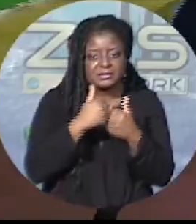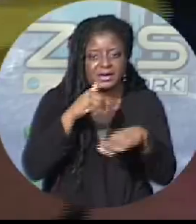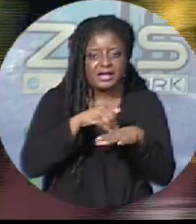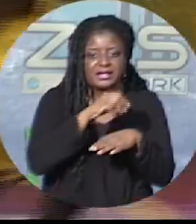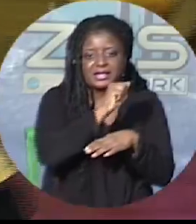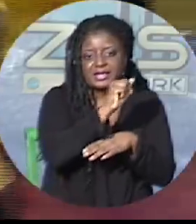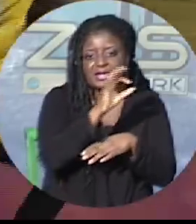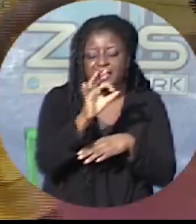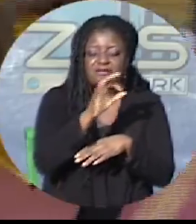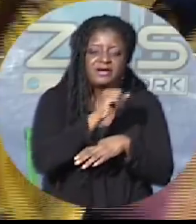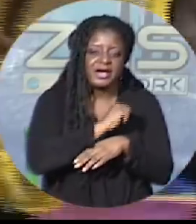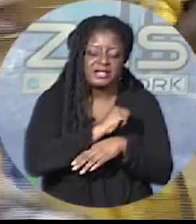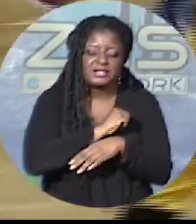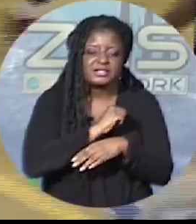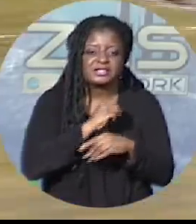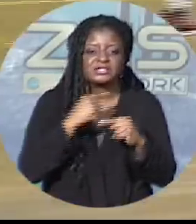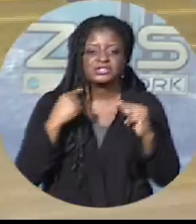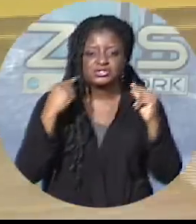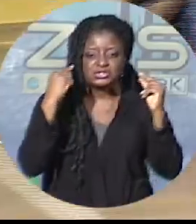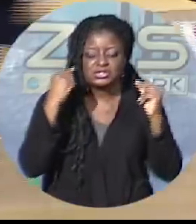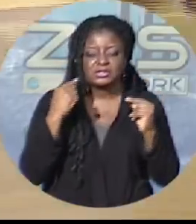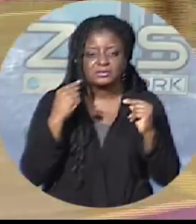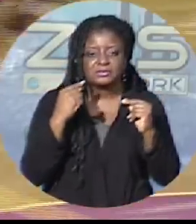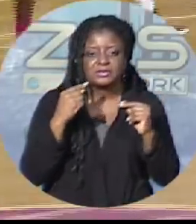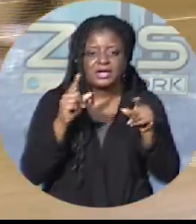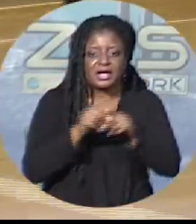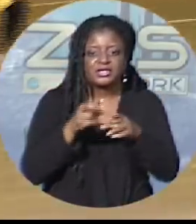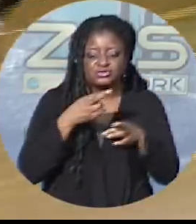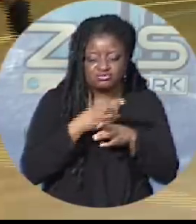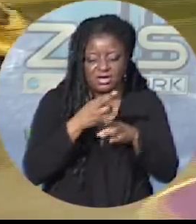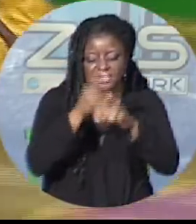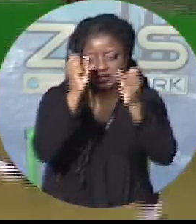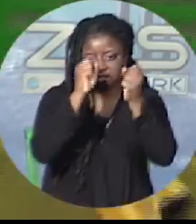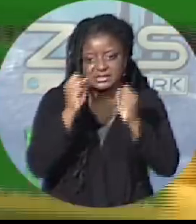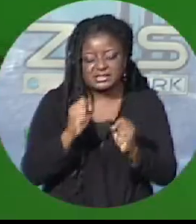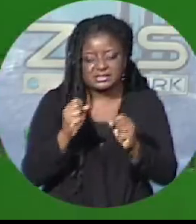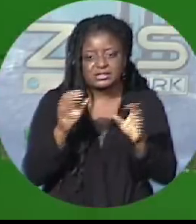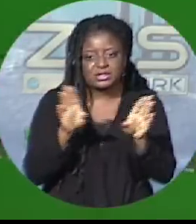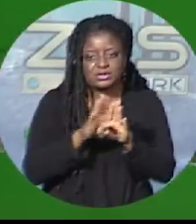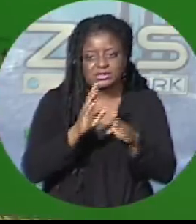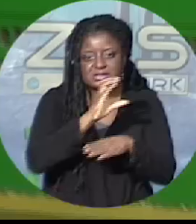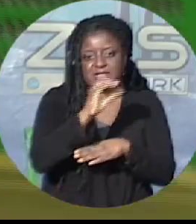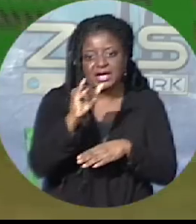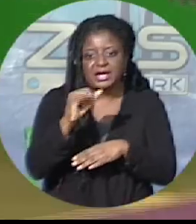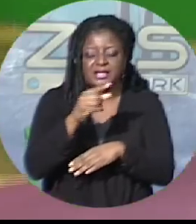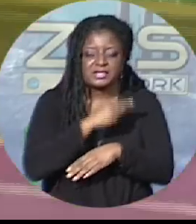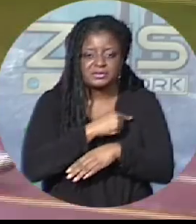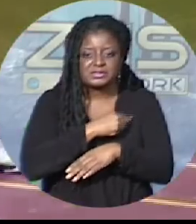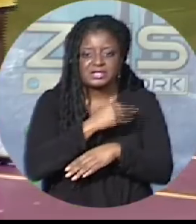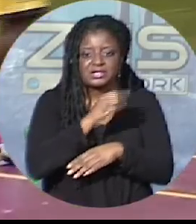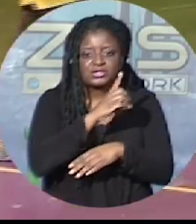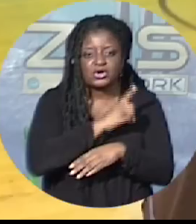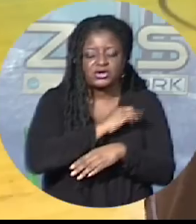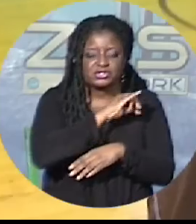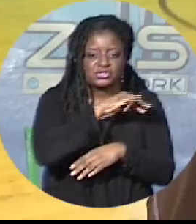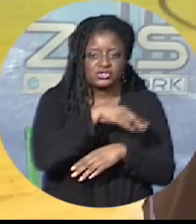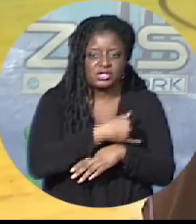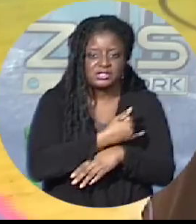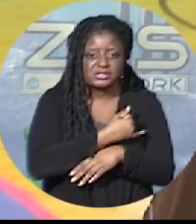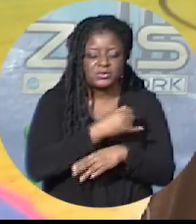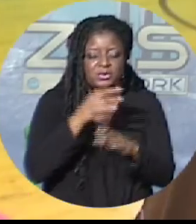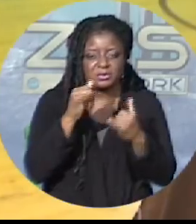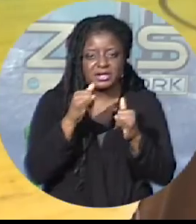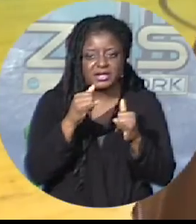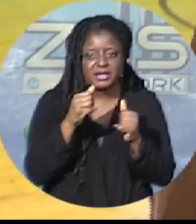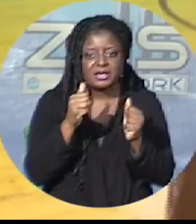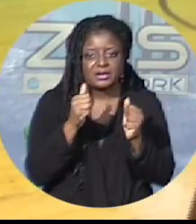the regular season comes to a close, C.I. Gibson and Doris Jones will go head-to-head with the pennant on the line. I don't want to lose